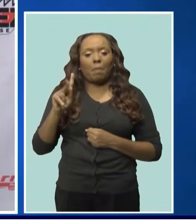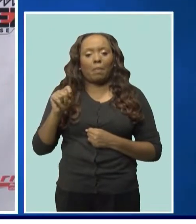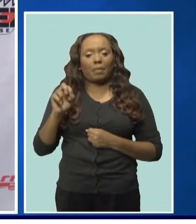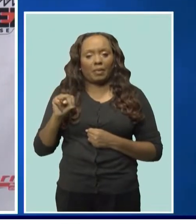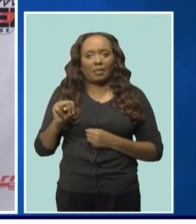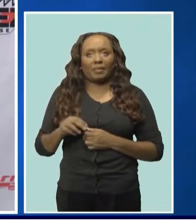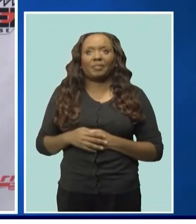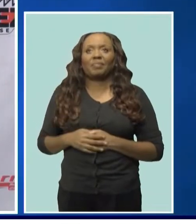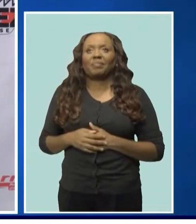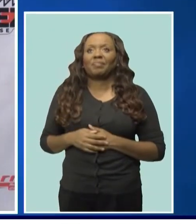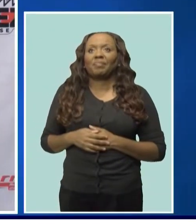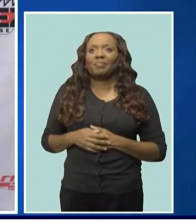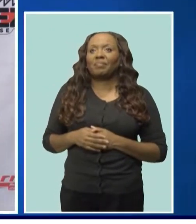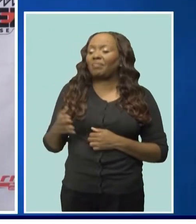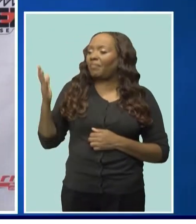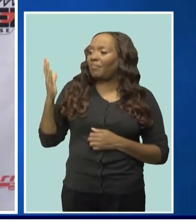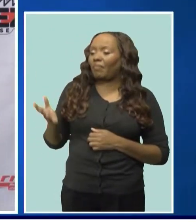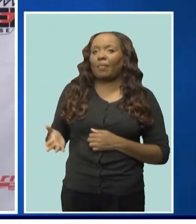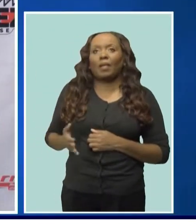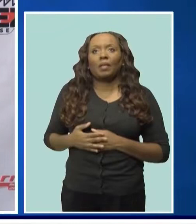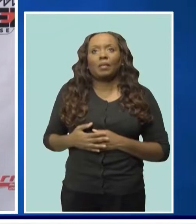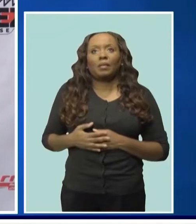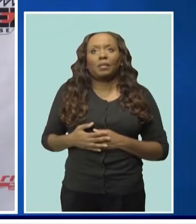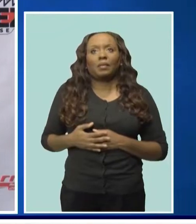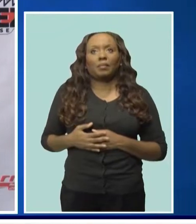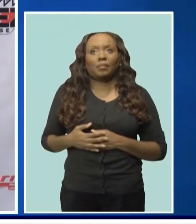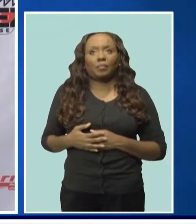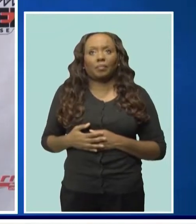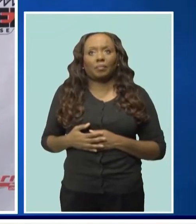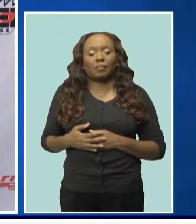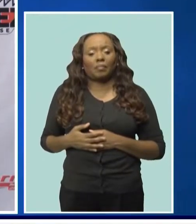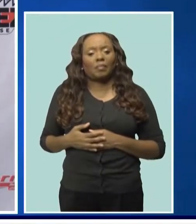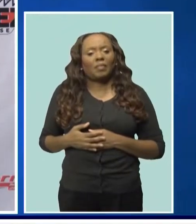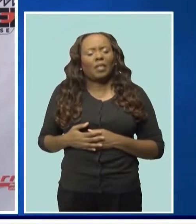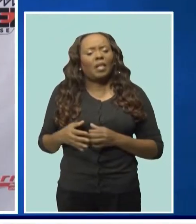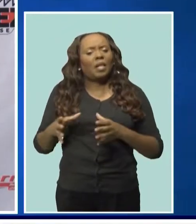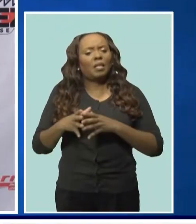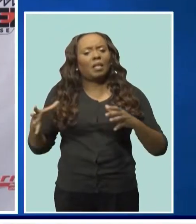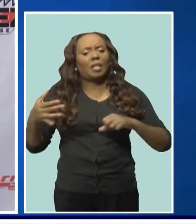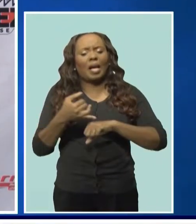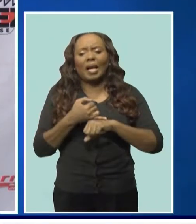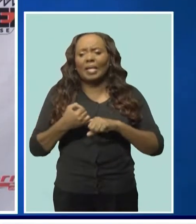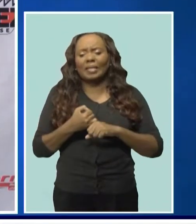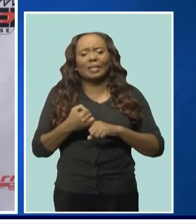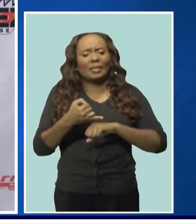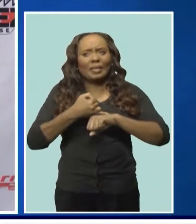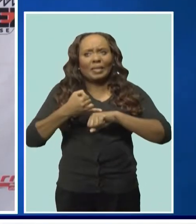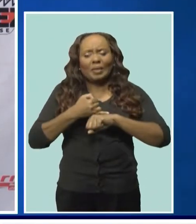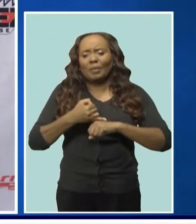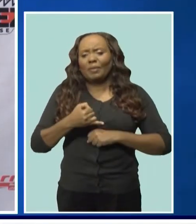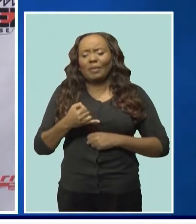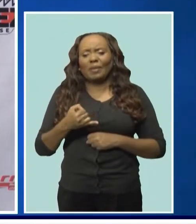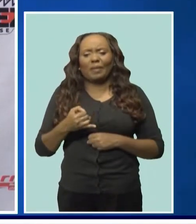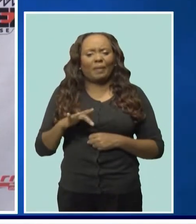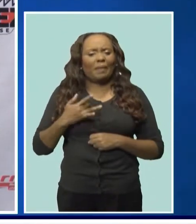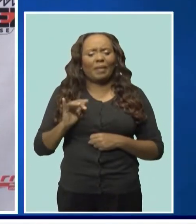Oftentimes, the Caribbean islands see themselves as competitors, and that's something I personally, and as St. Martin,